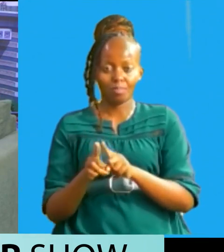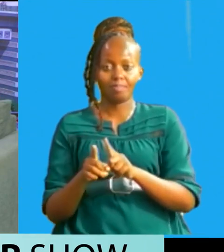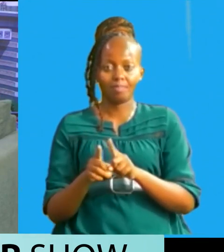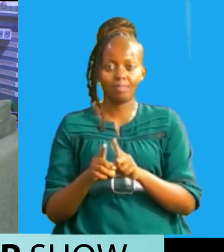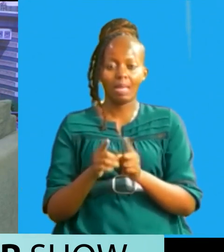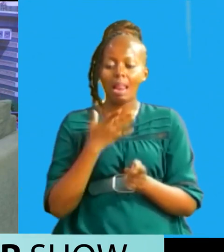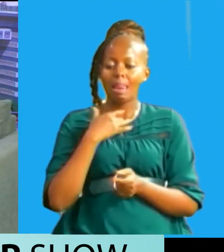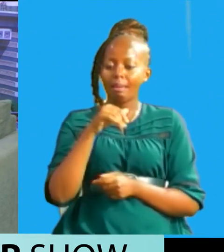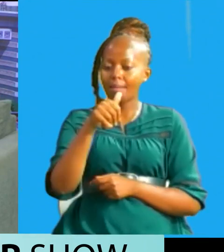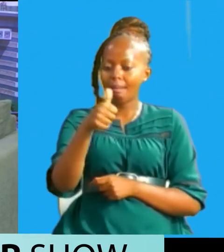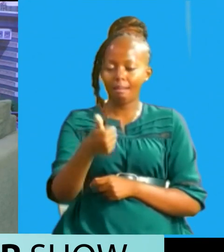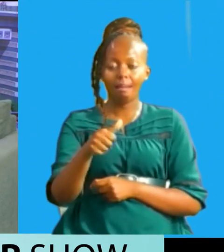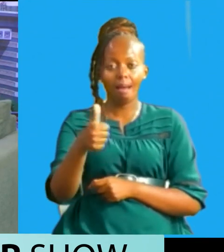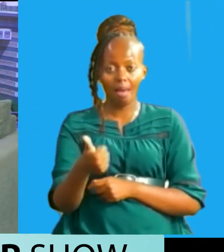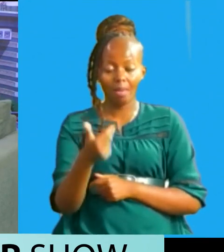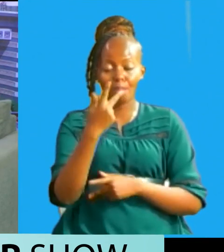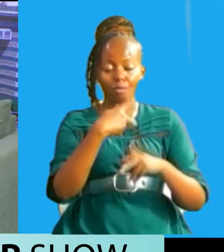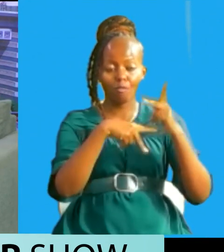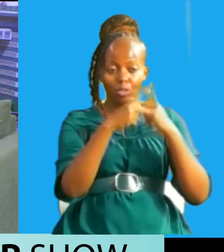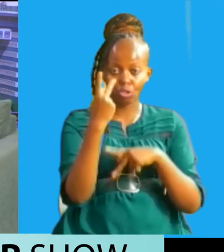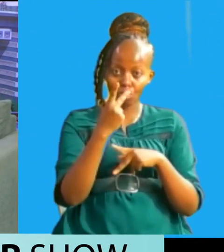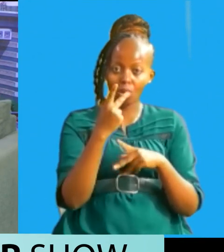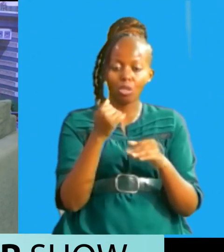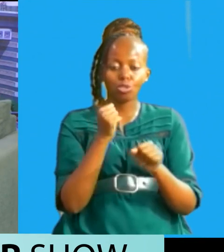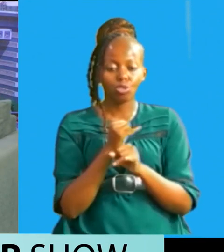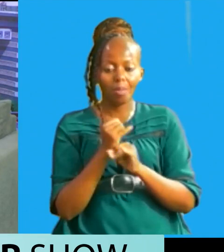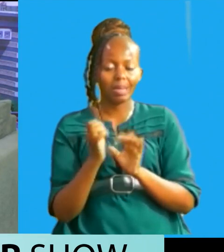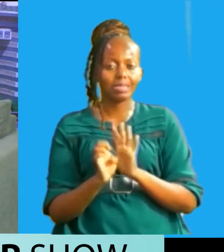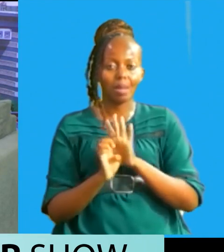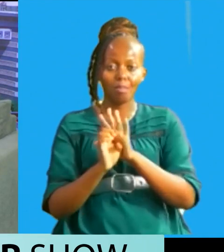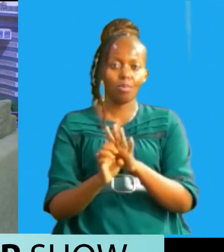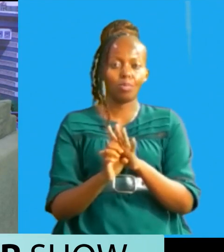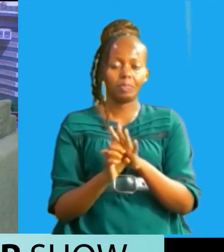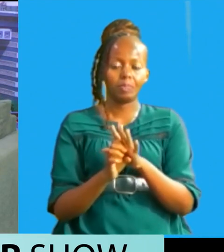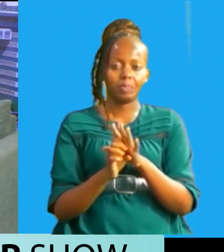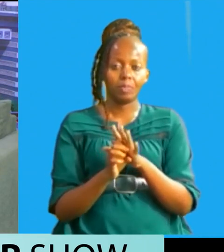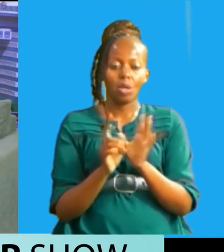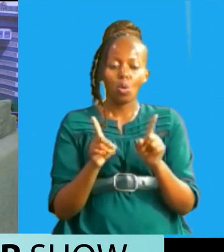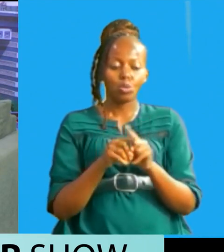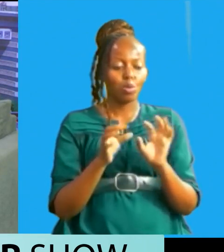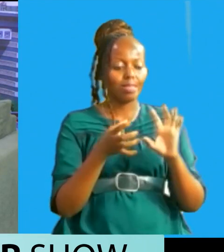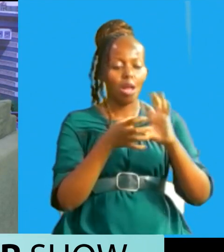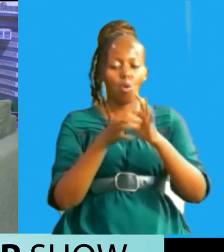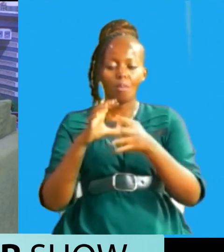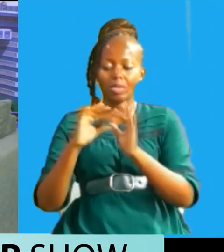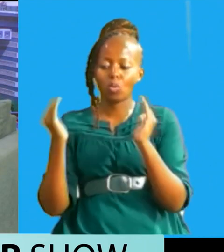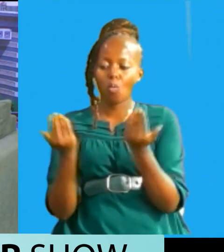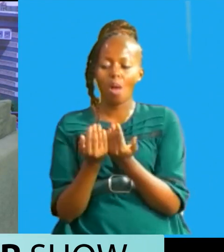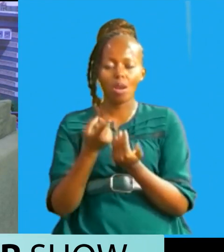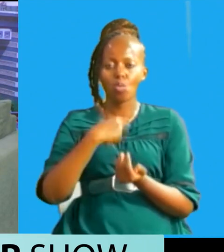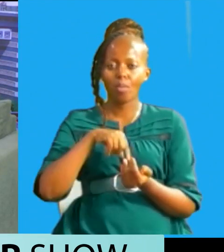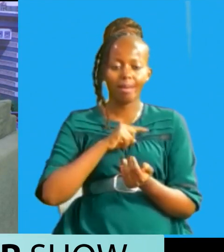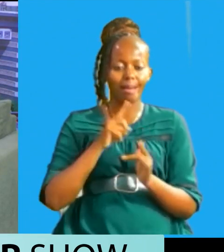like any other profession, like also in the corporate world, we cannot